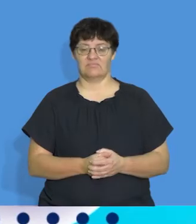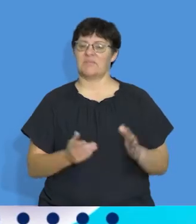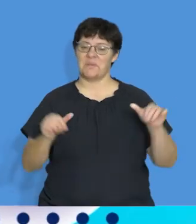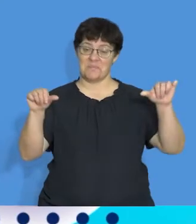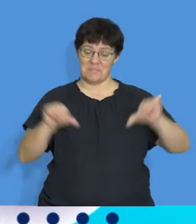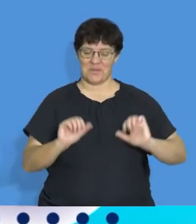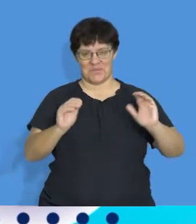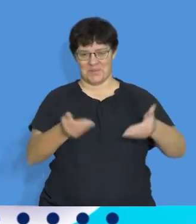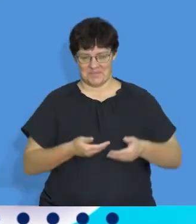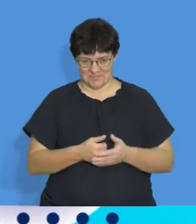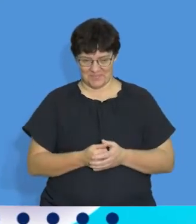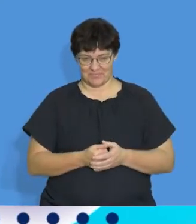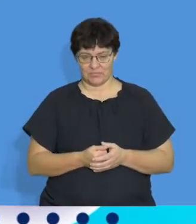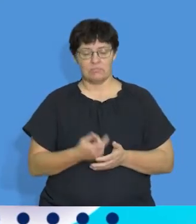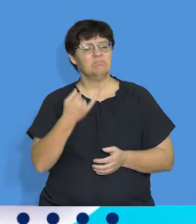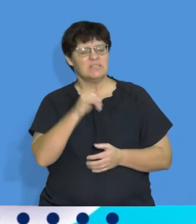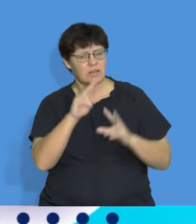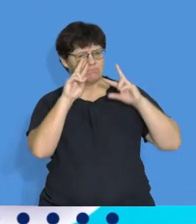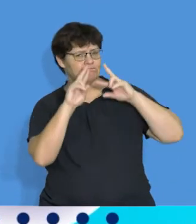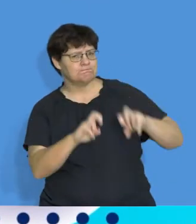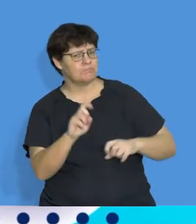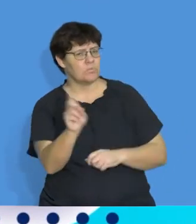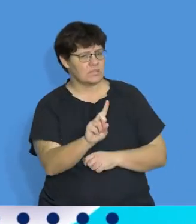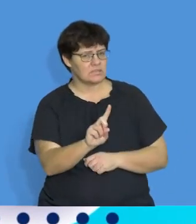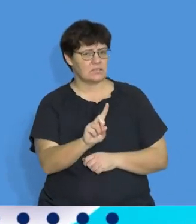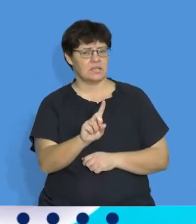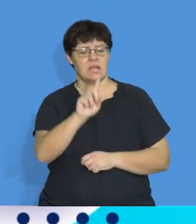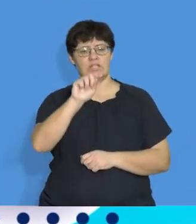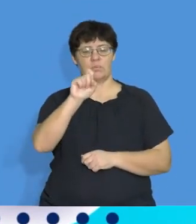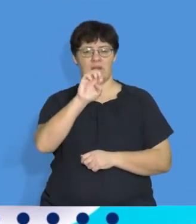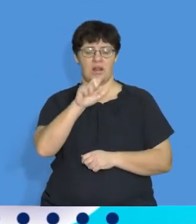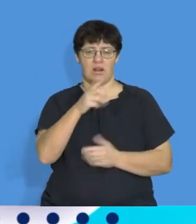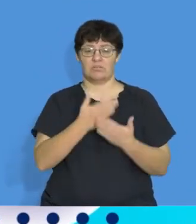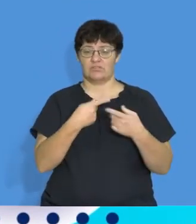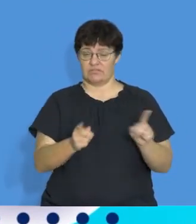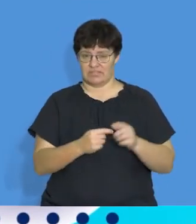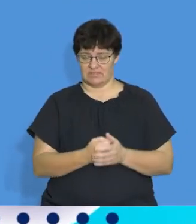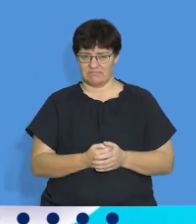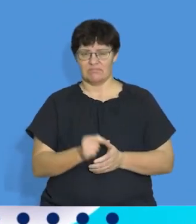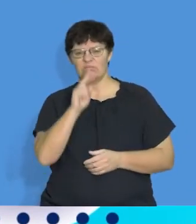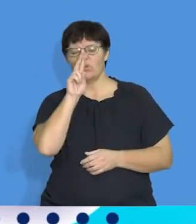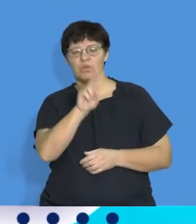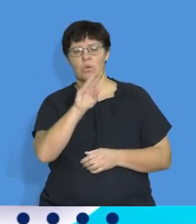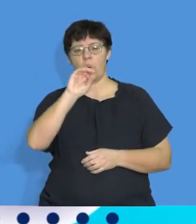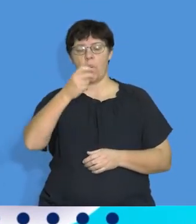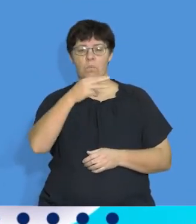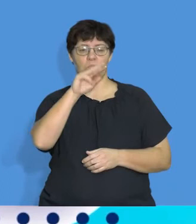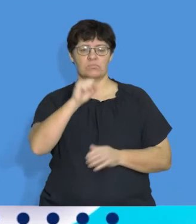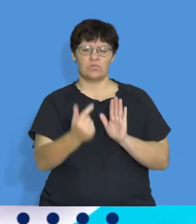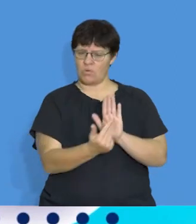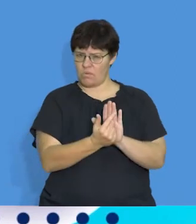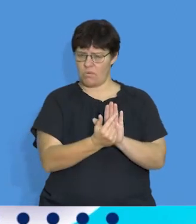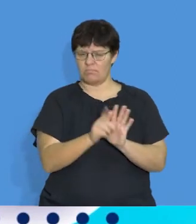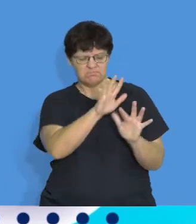Welcome back to our session. We're still investigating terminal potential difference. Right, let's look at the Ohm's law in terms of how